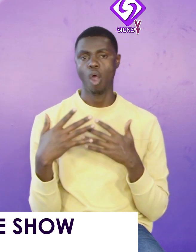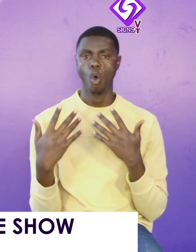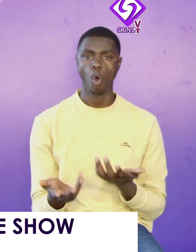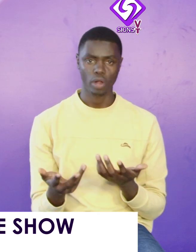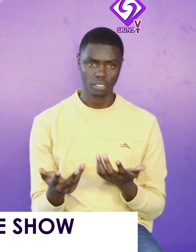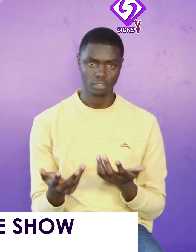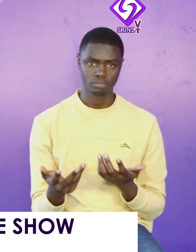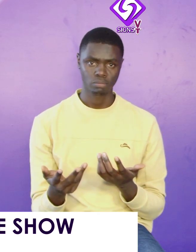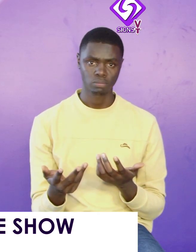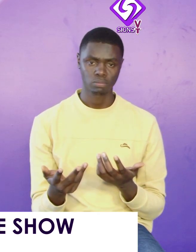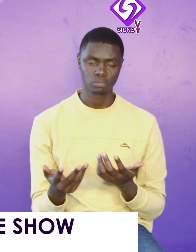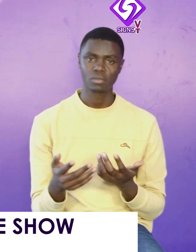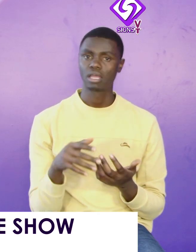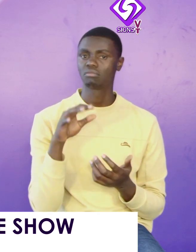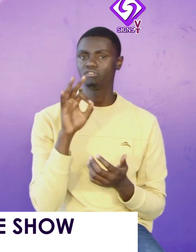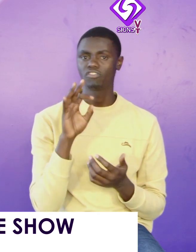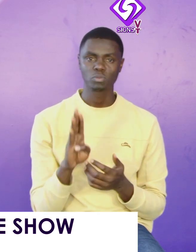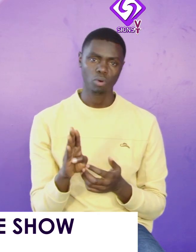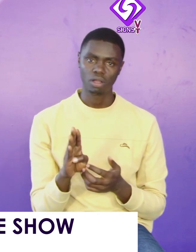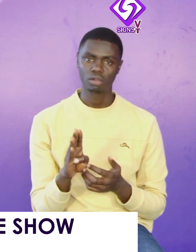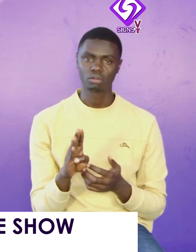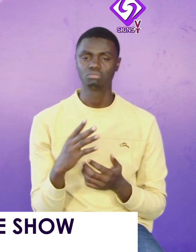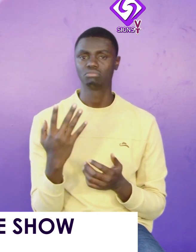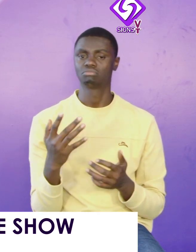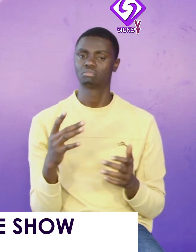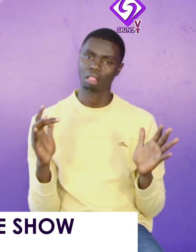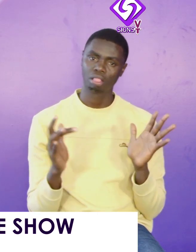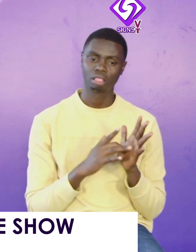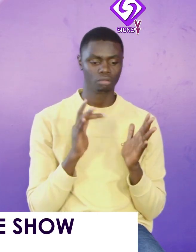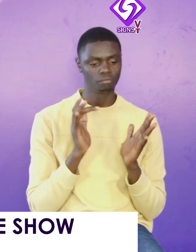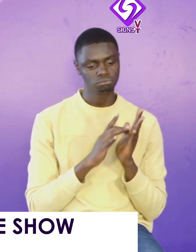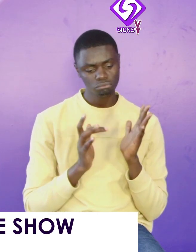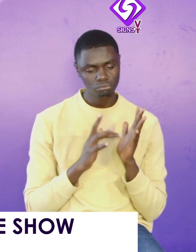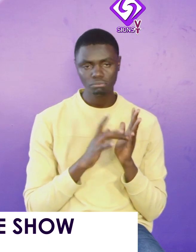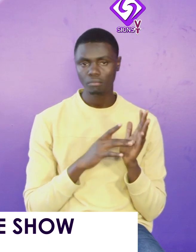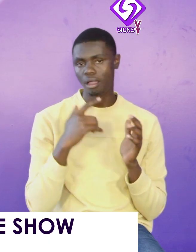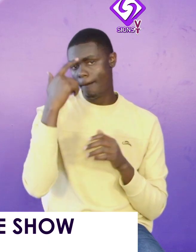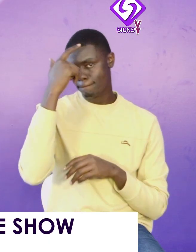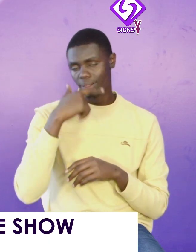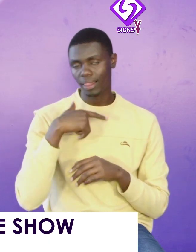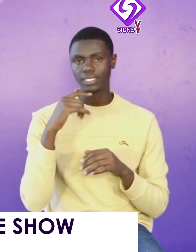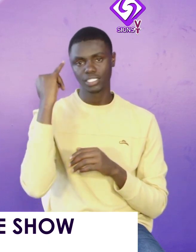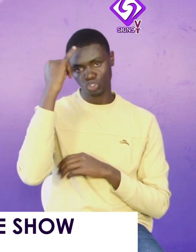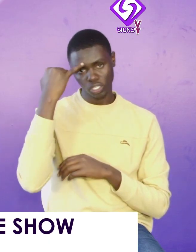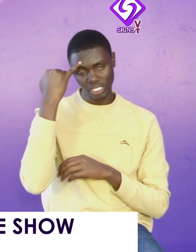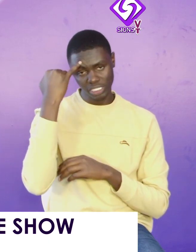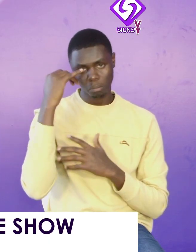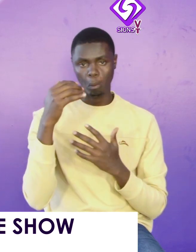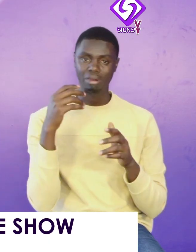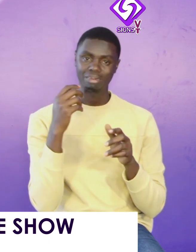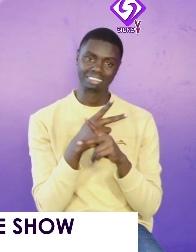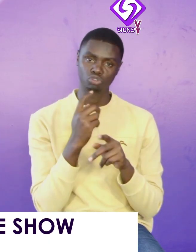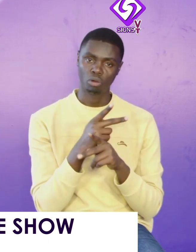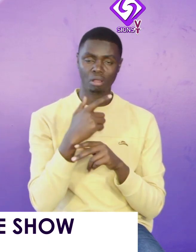to Facebook and place Blind Jonas Simba, or TikTok, Blind Jonas